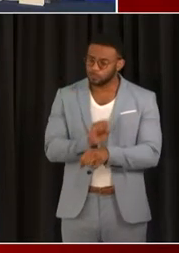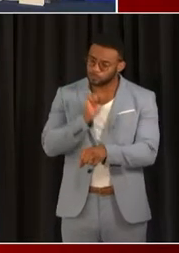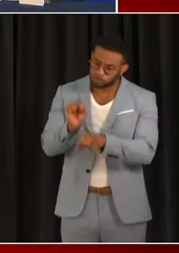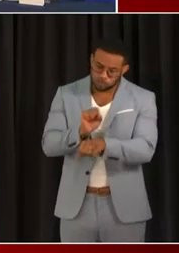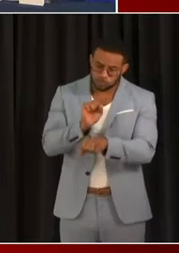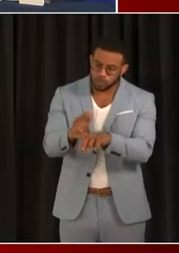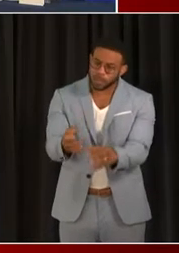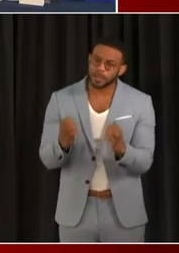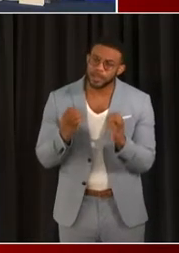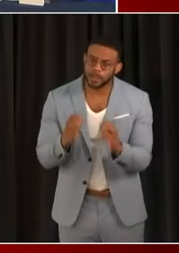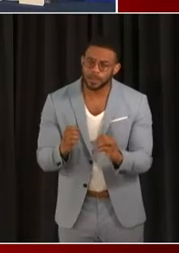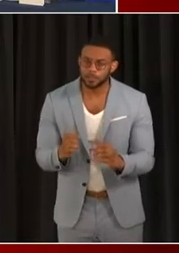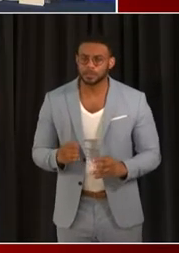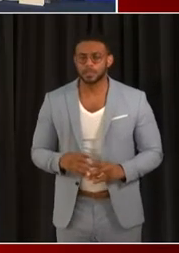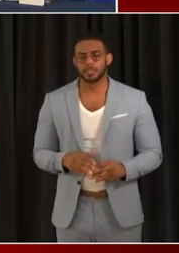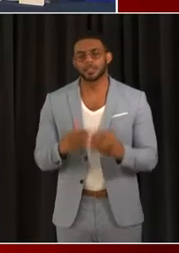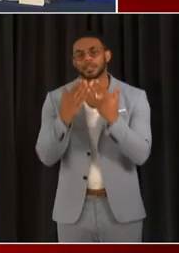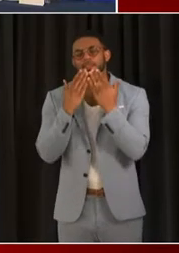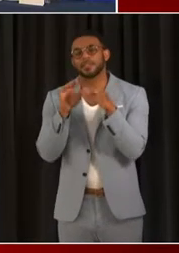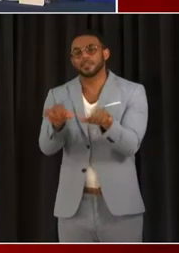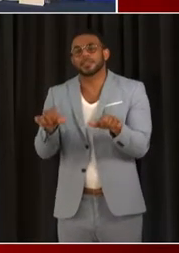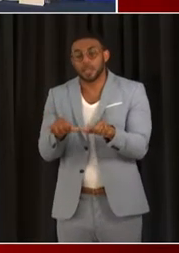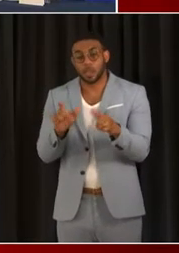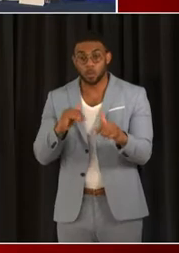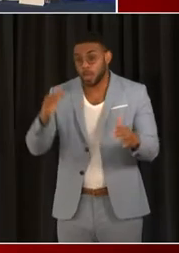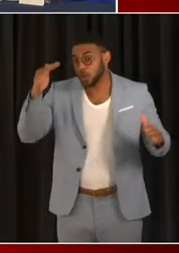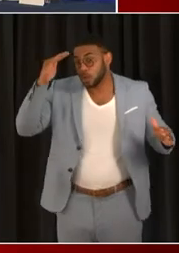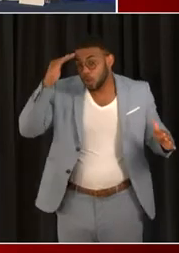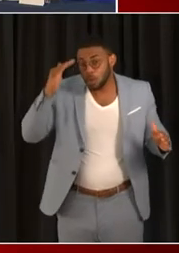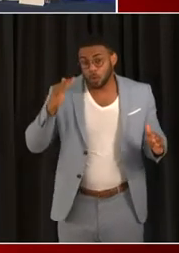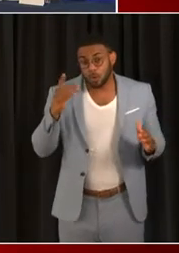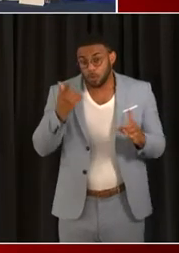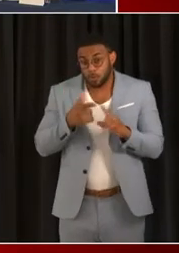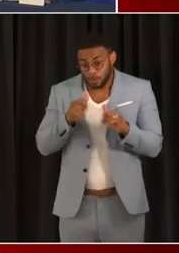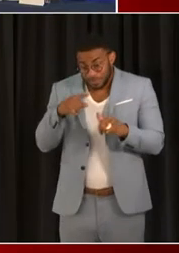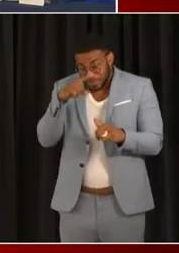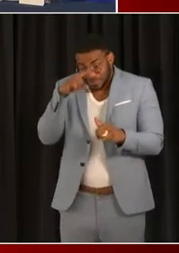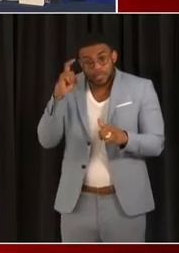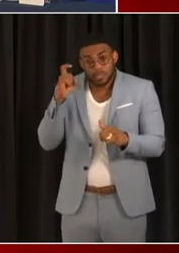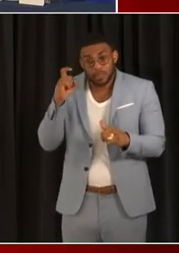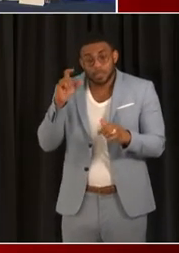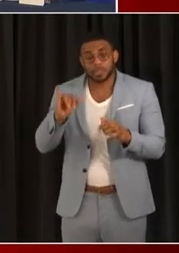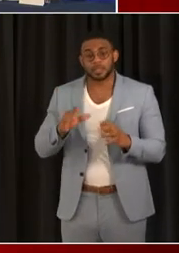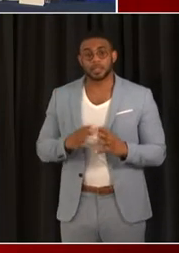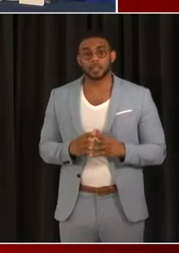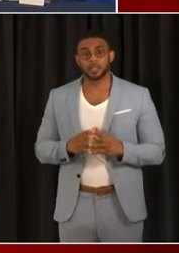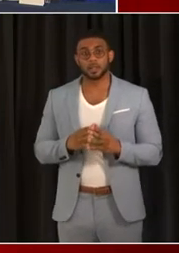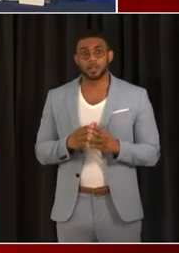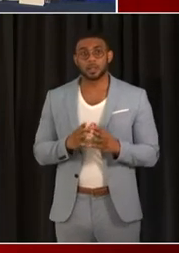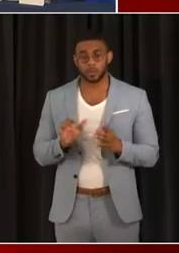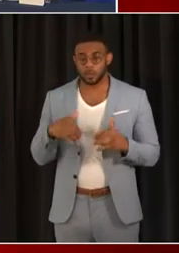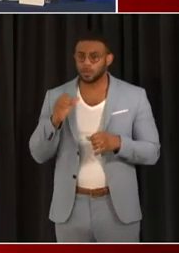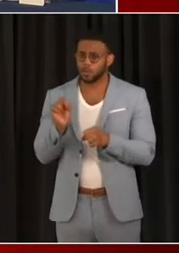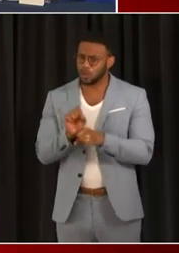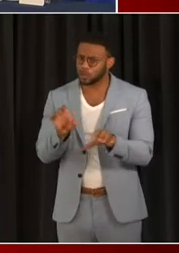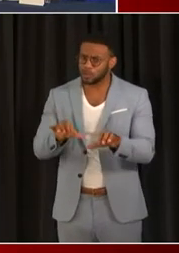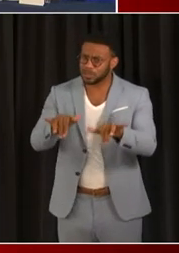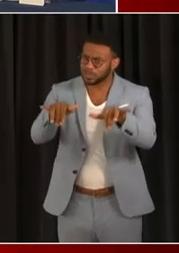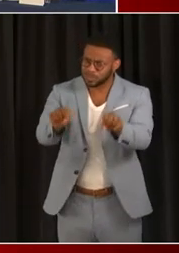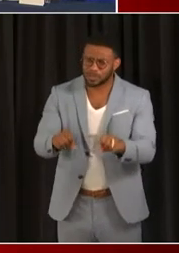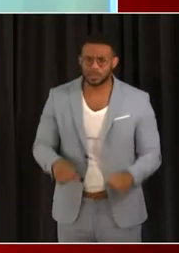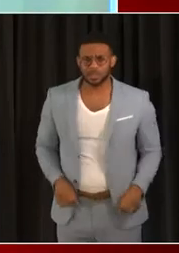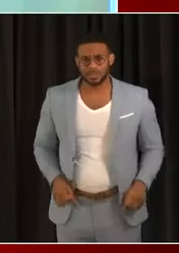work in this area. As we know from this summer that we have work to